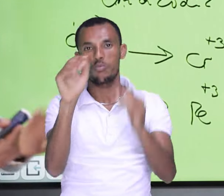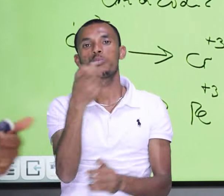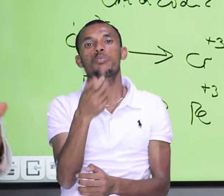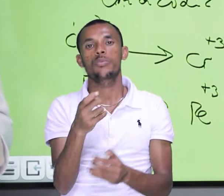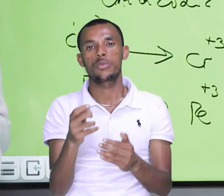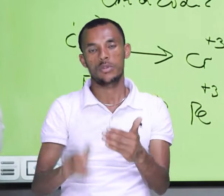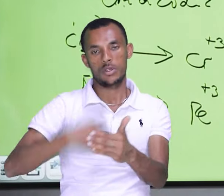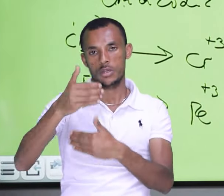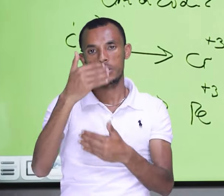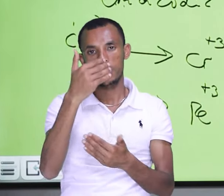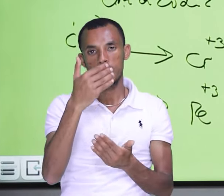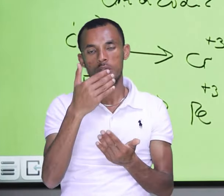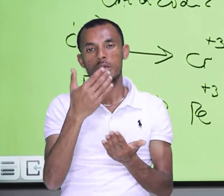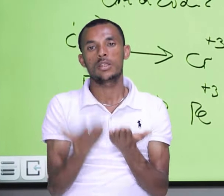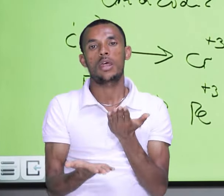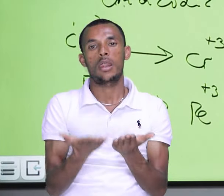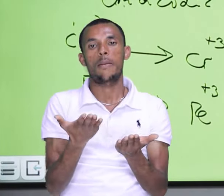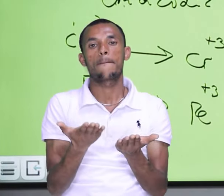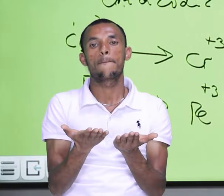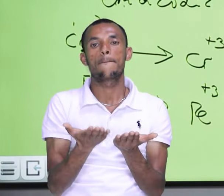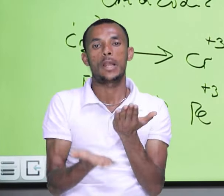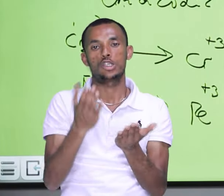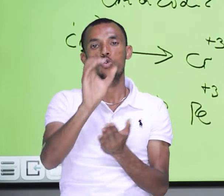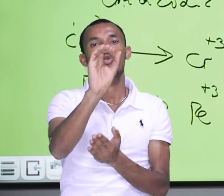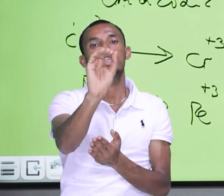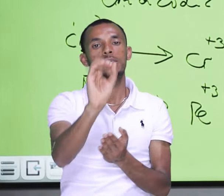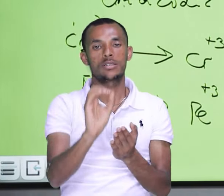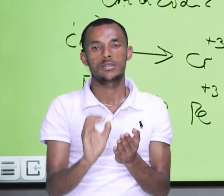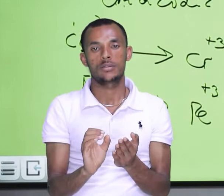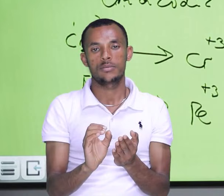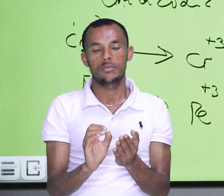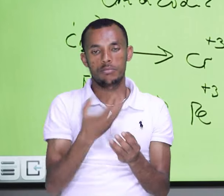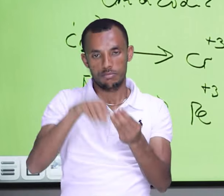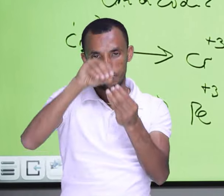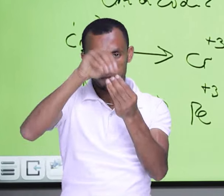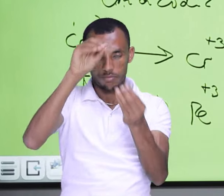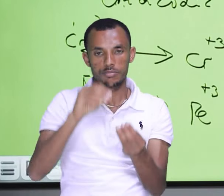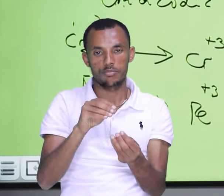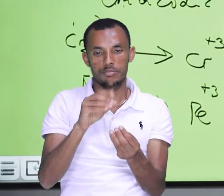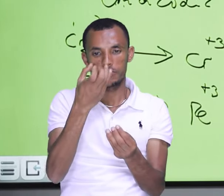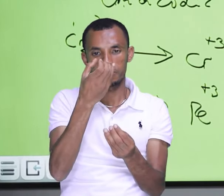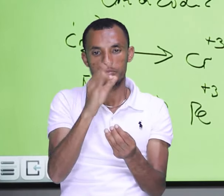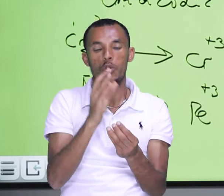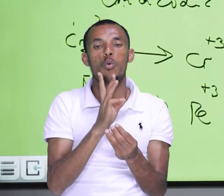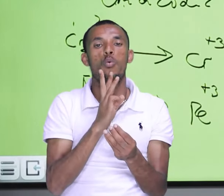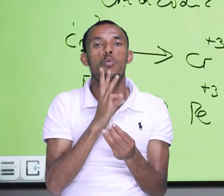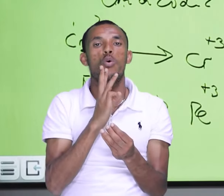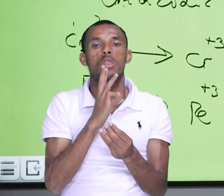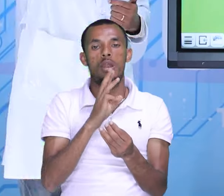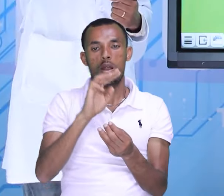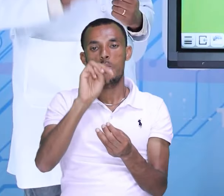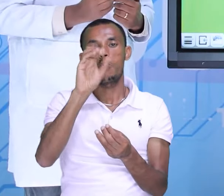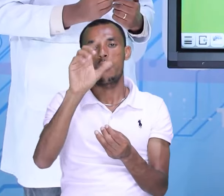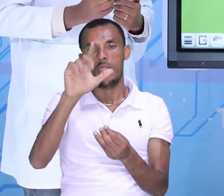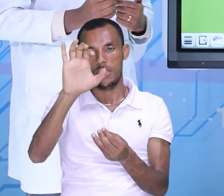Then, the second step is balance the oxygen atom. By addition of what? By addition of water molecule to the